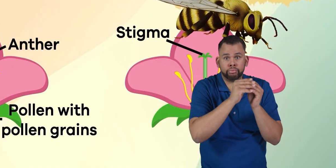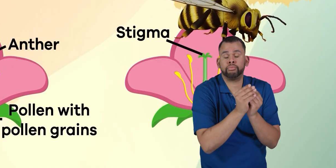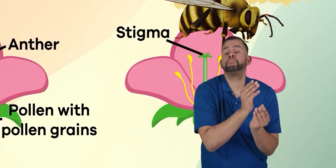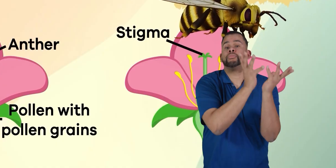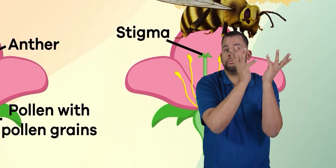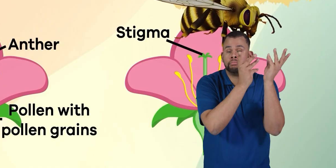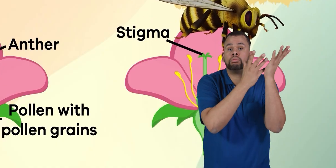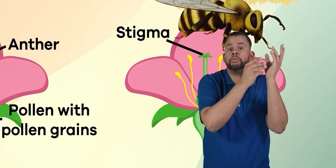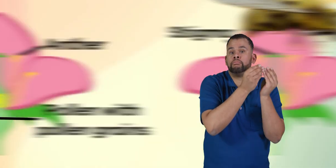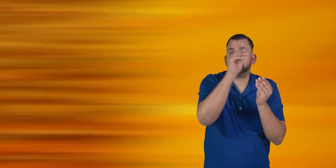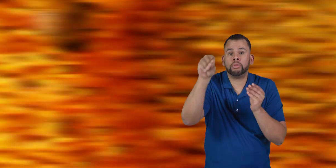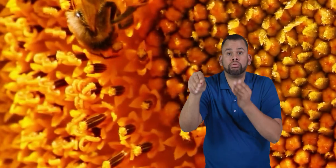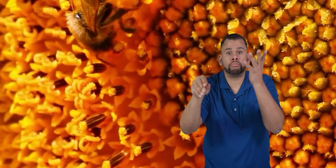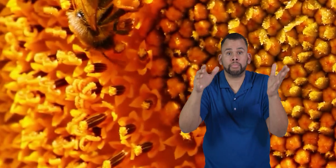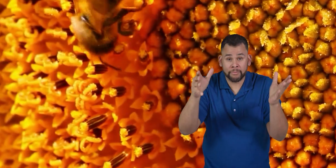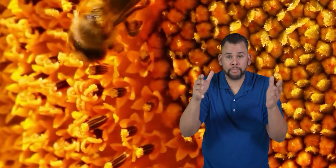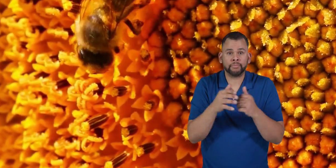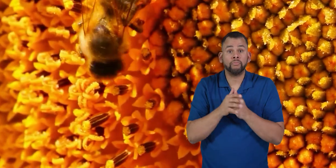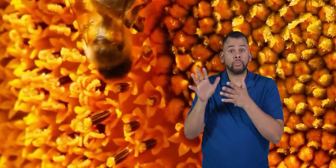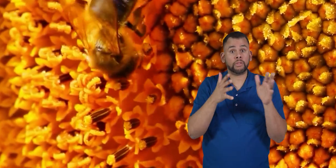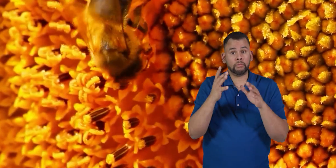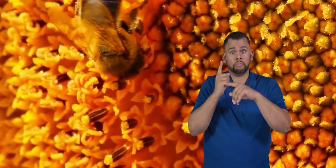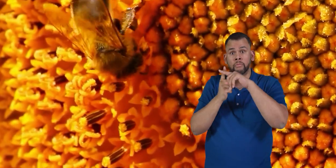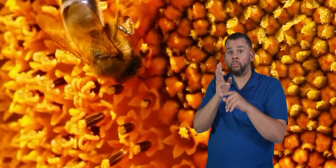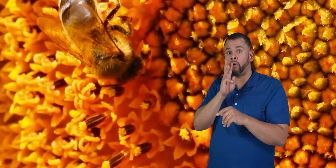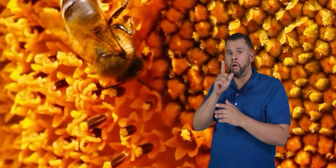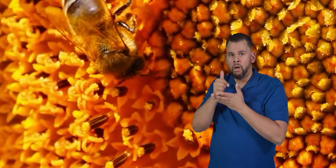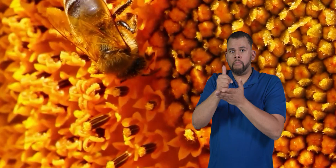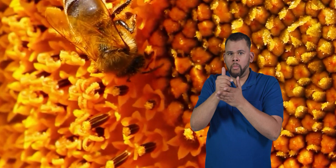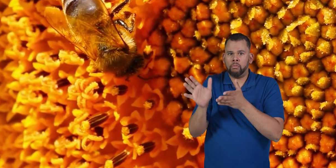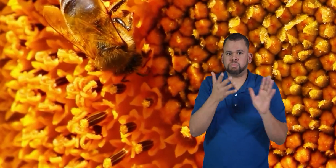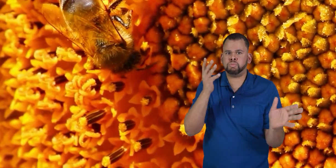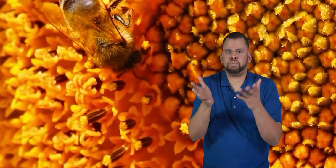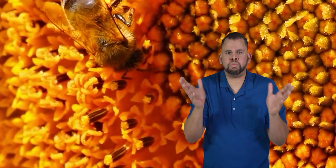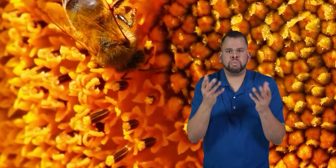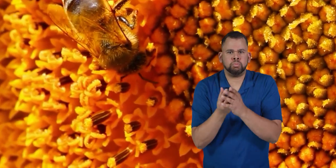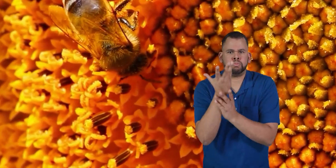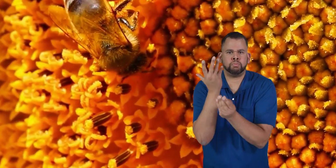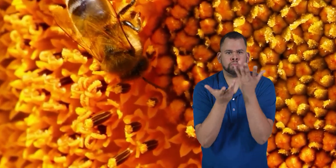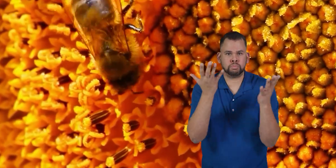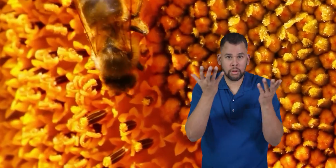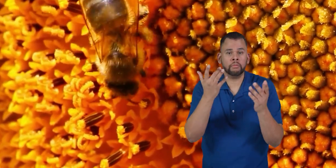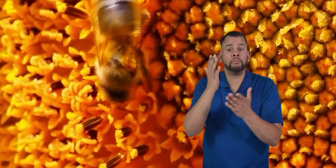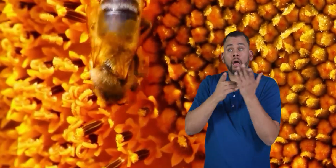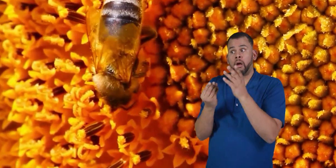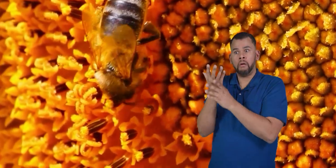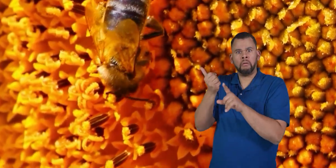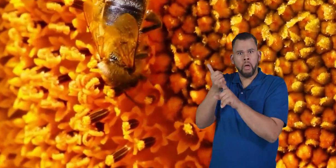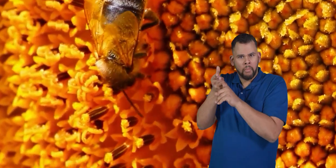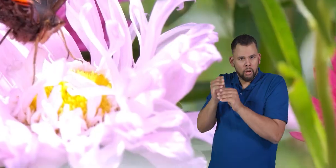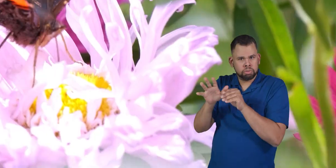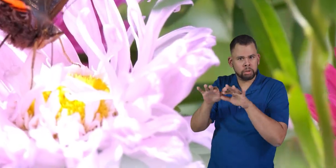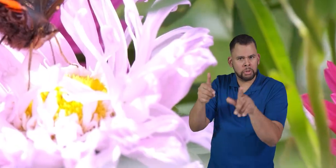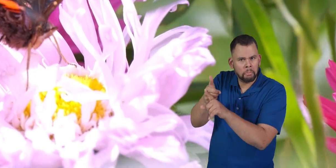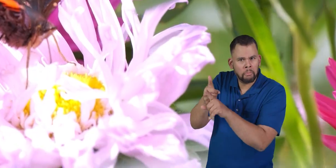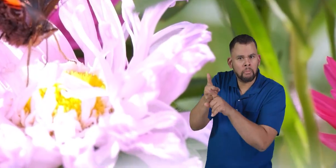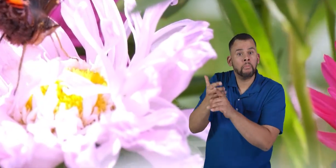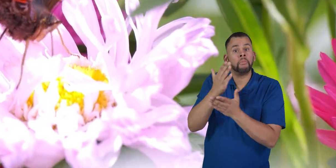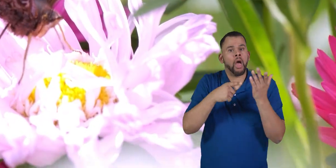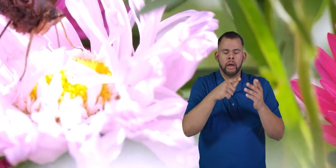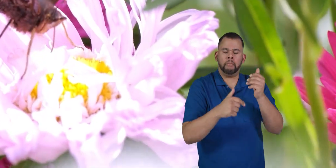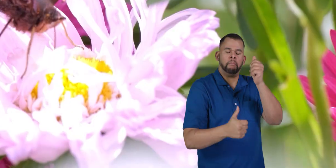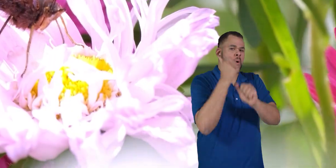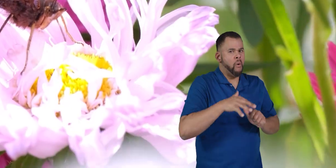female part wind and water help to transfer pollen and some plants self-pollinate but